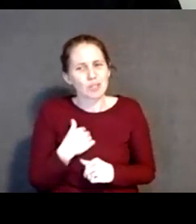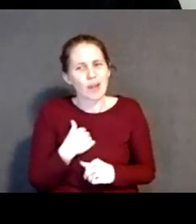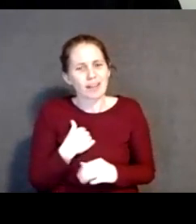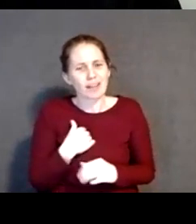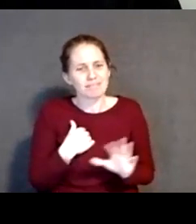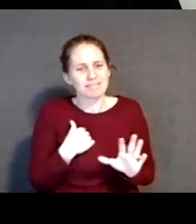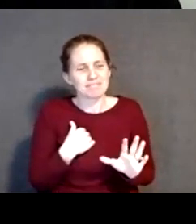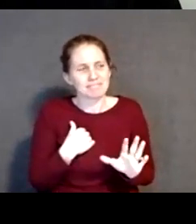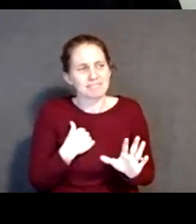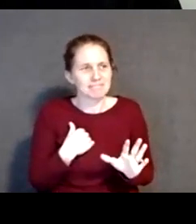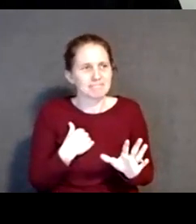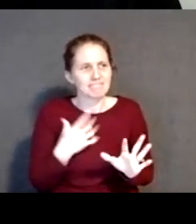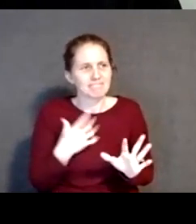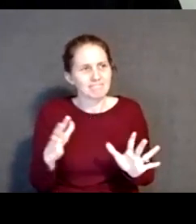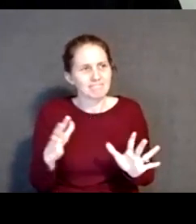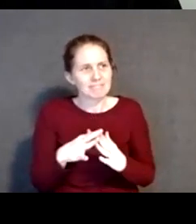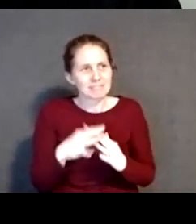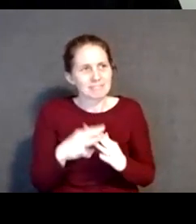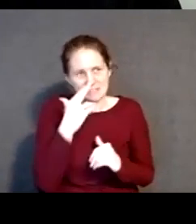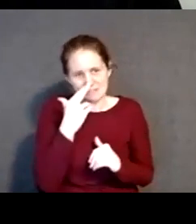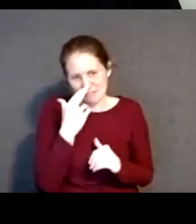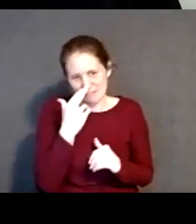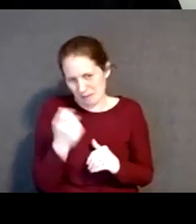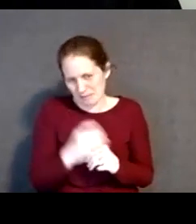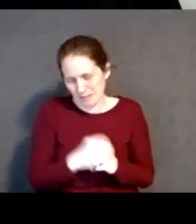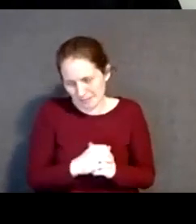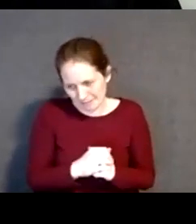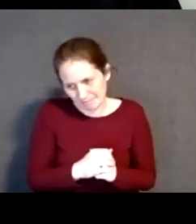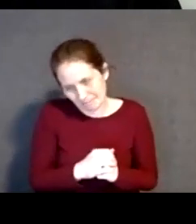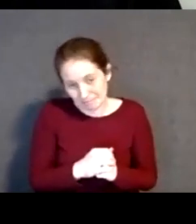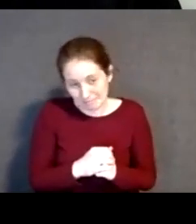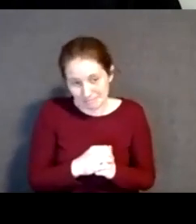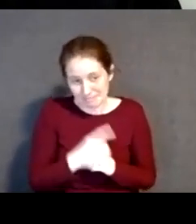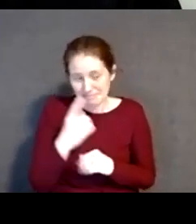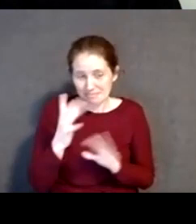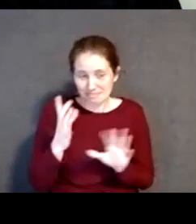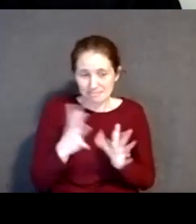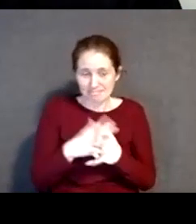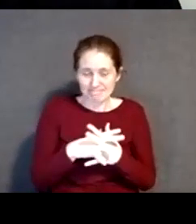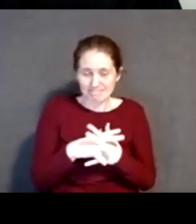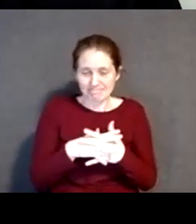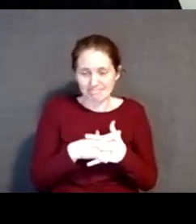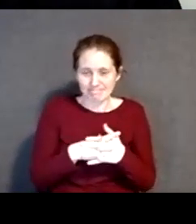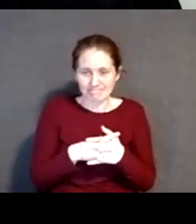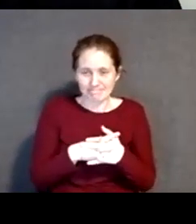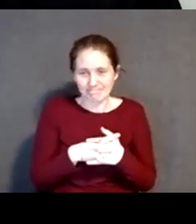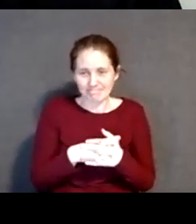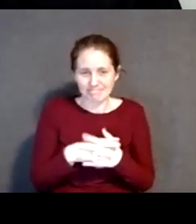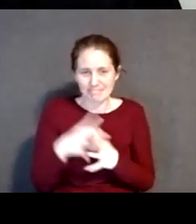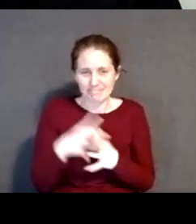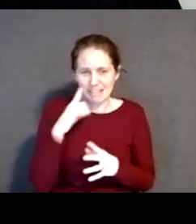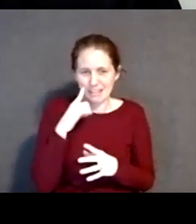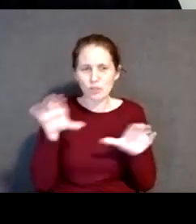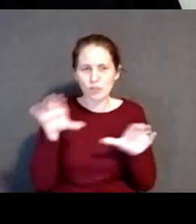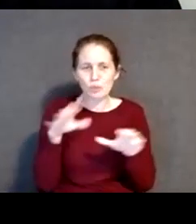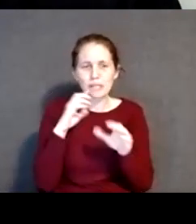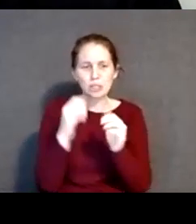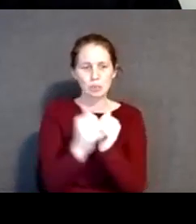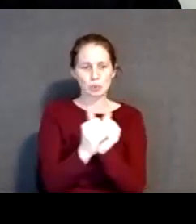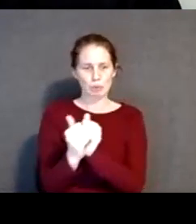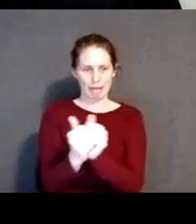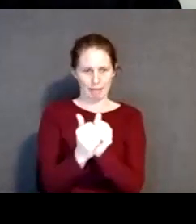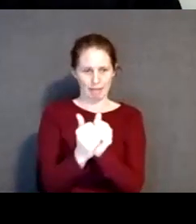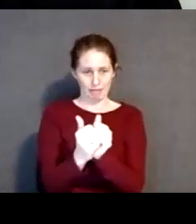I do find it somewhat, it does amuse me a little bit, because I think it's we have to do this together. They give me